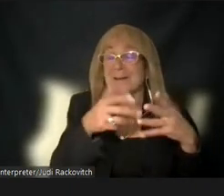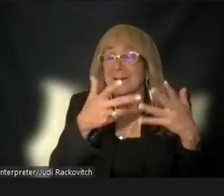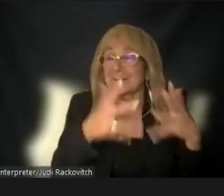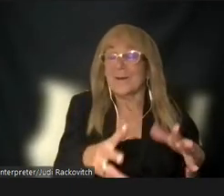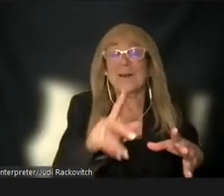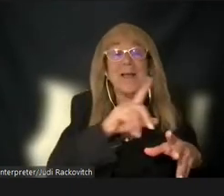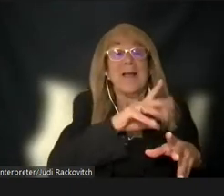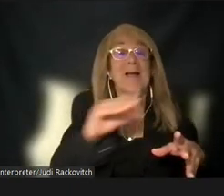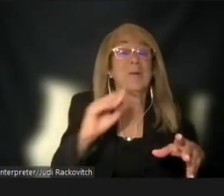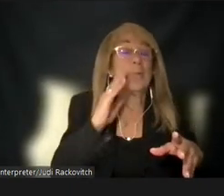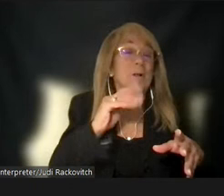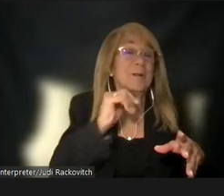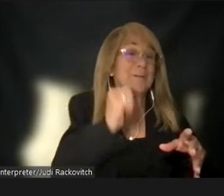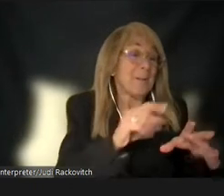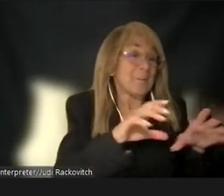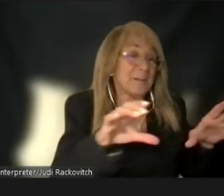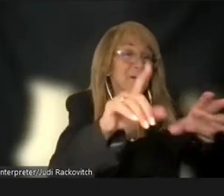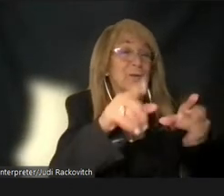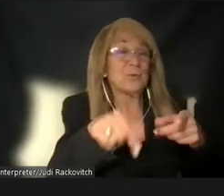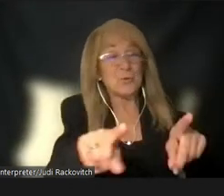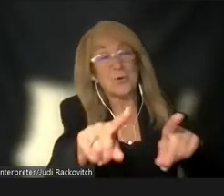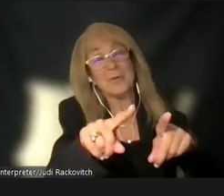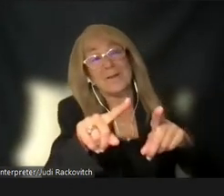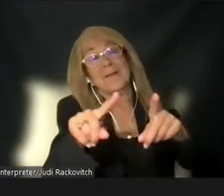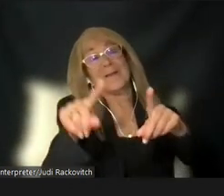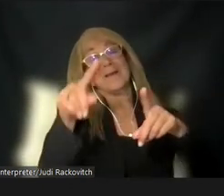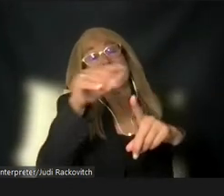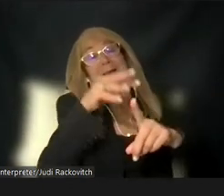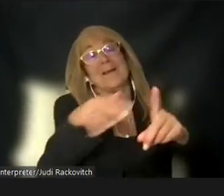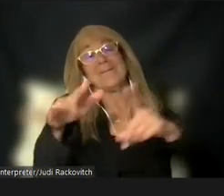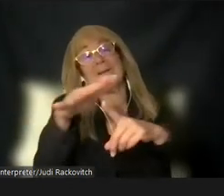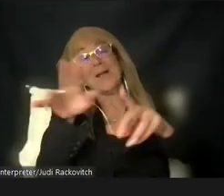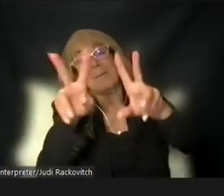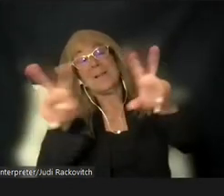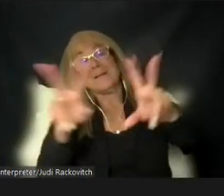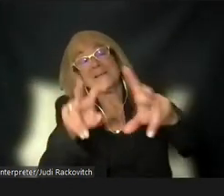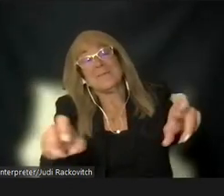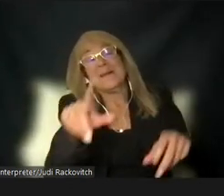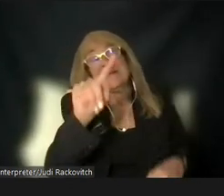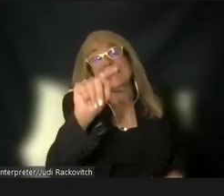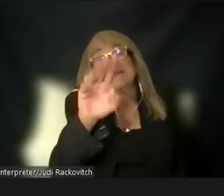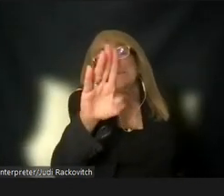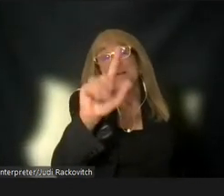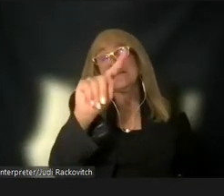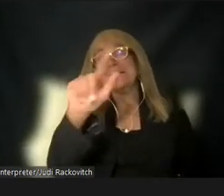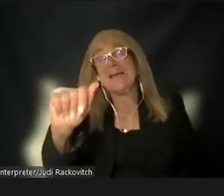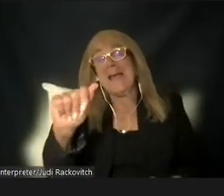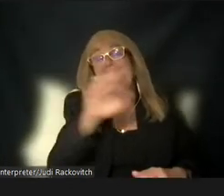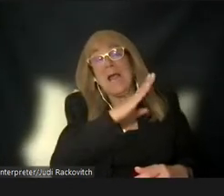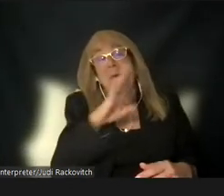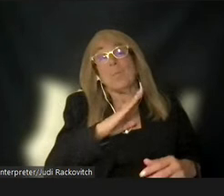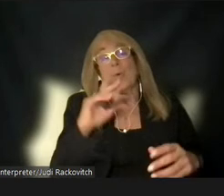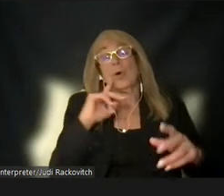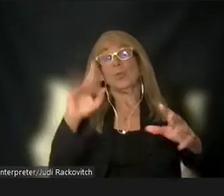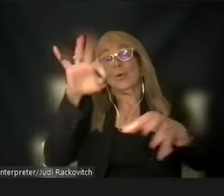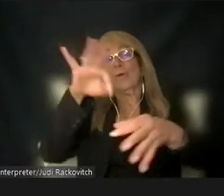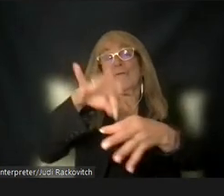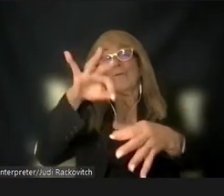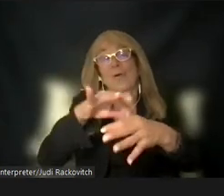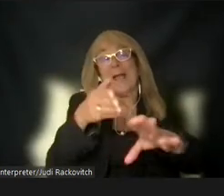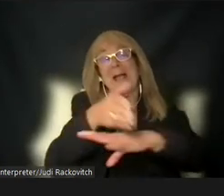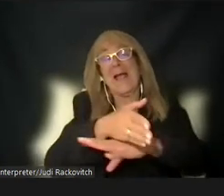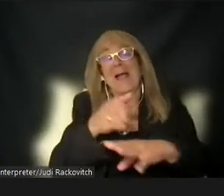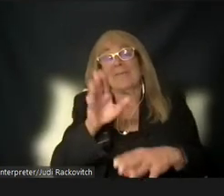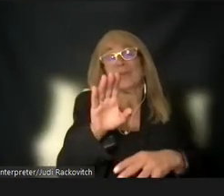Indeed, the toll rates, as noted previously, will ultimately be set by a vote of the TBTA Board after the environmental review process and